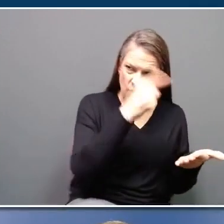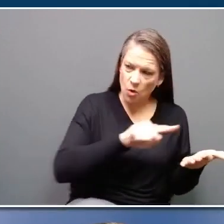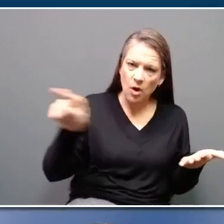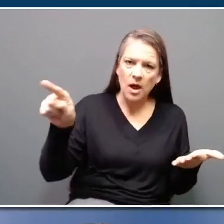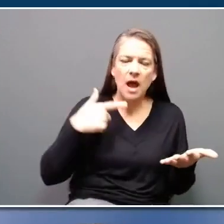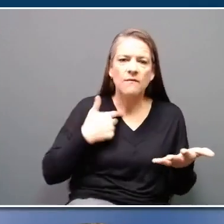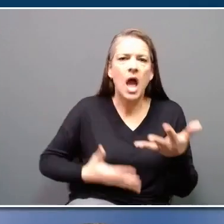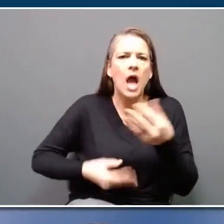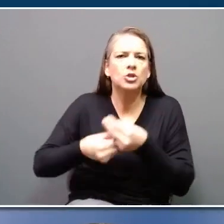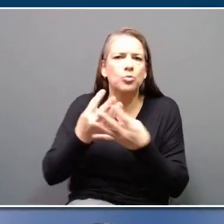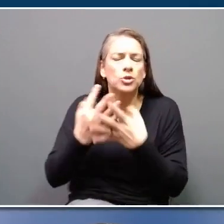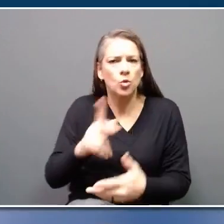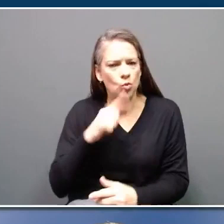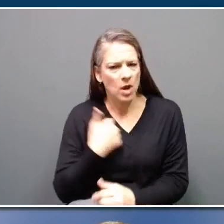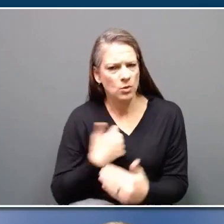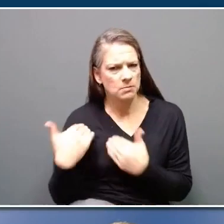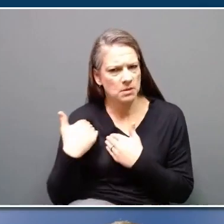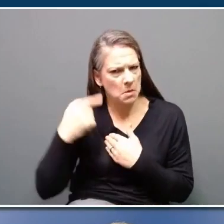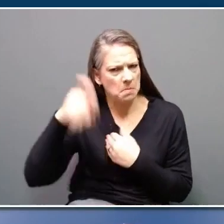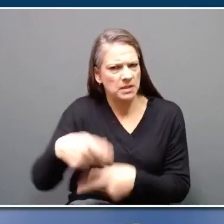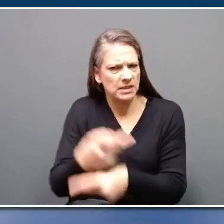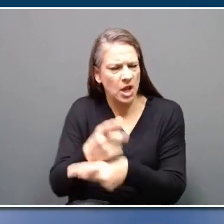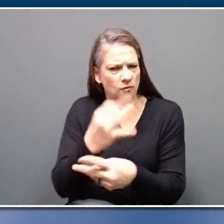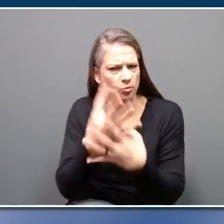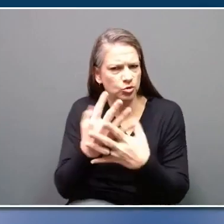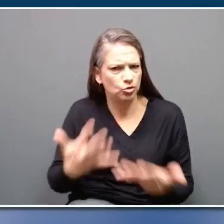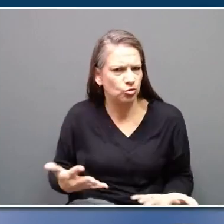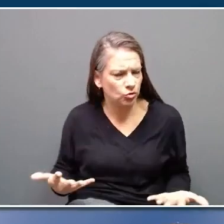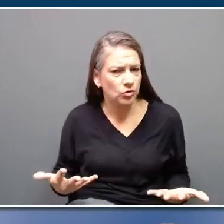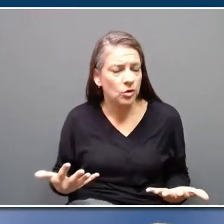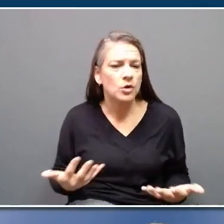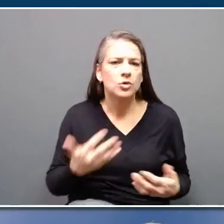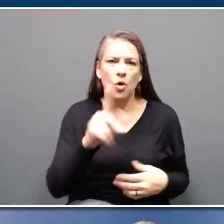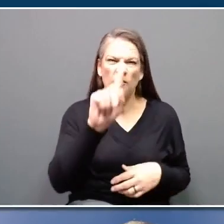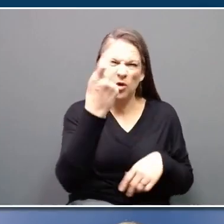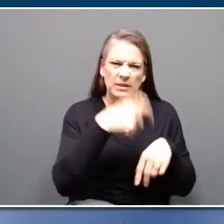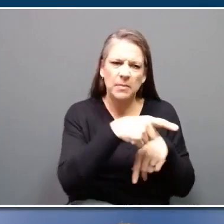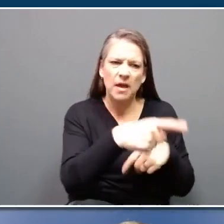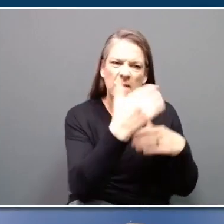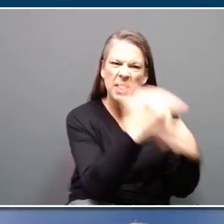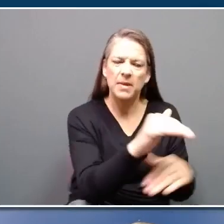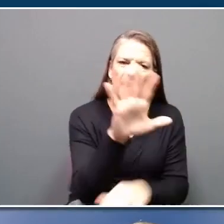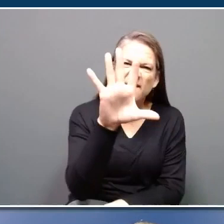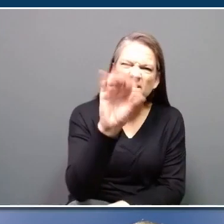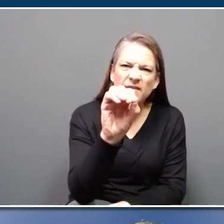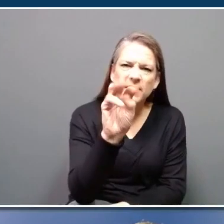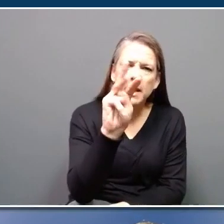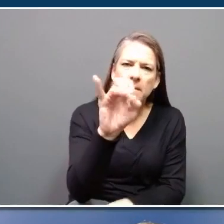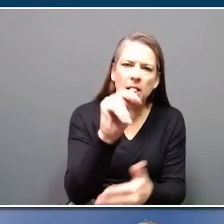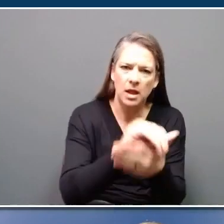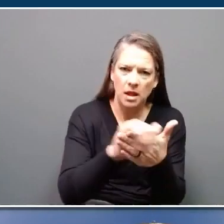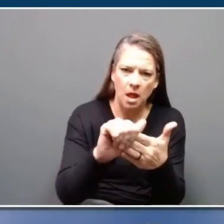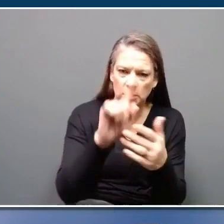constitutional duty to do that. So for the first time, there's a limitation. I think it's $50 million to respond to an